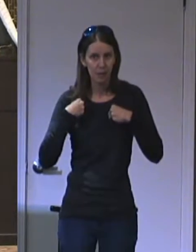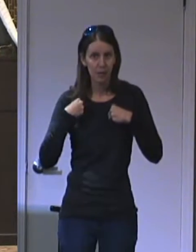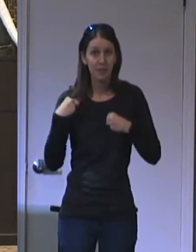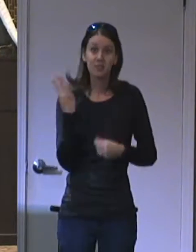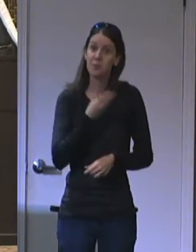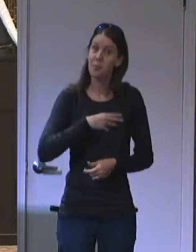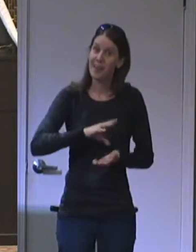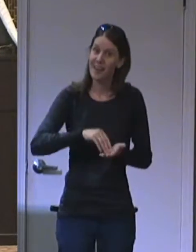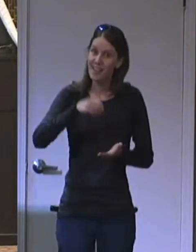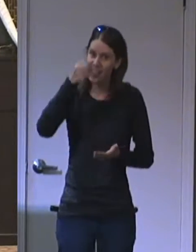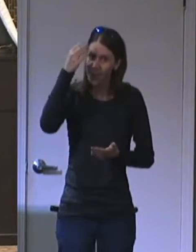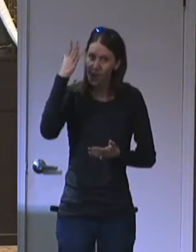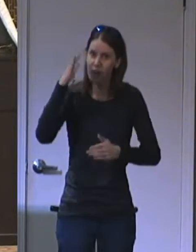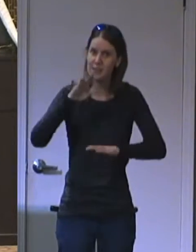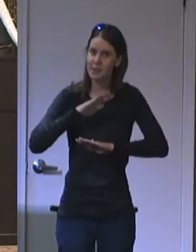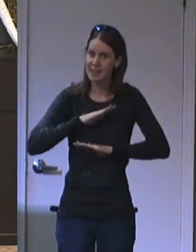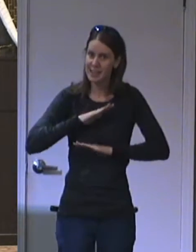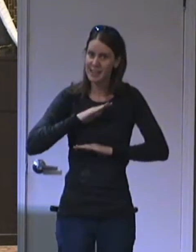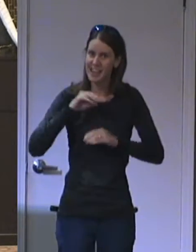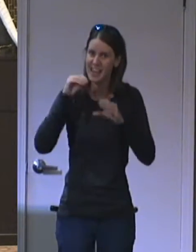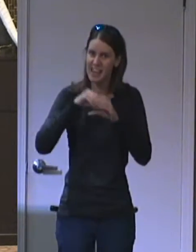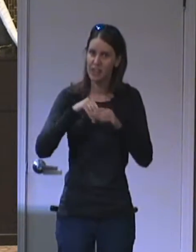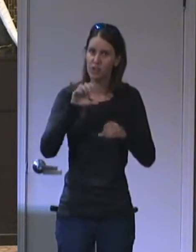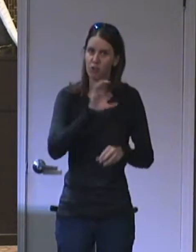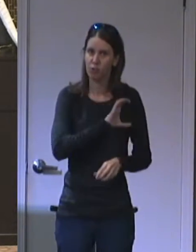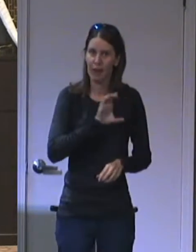we learn to be content in Christ